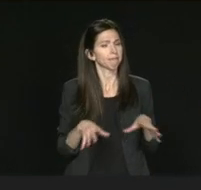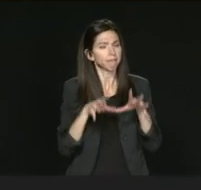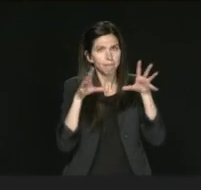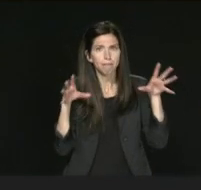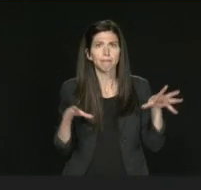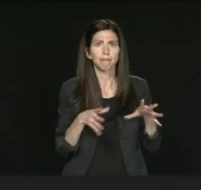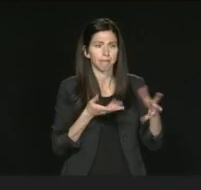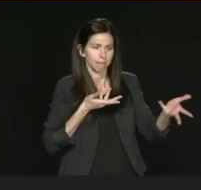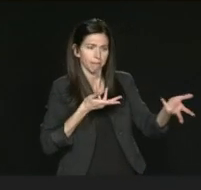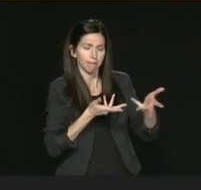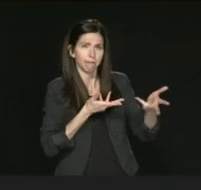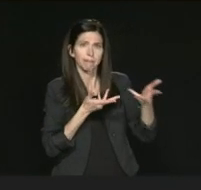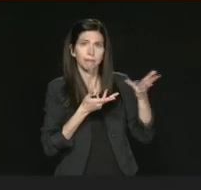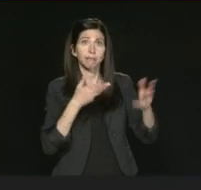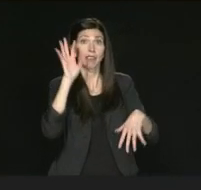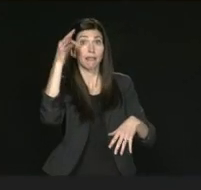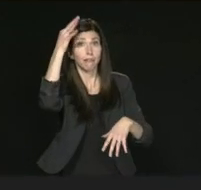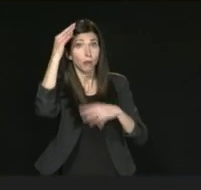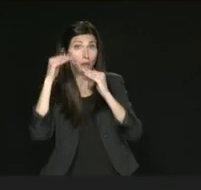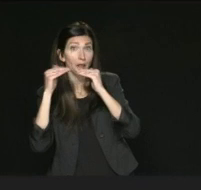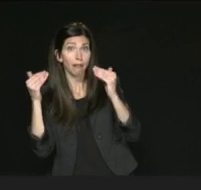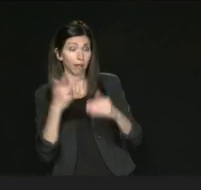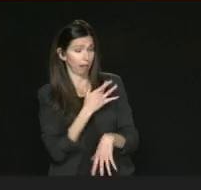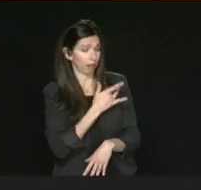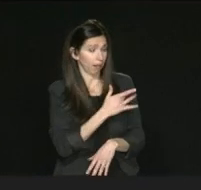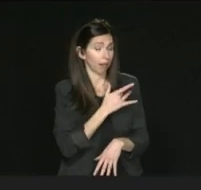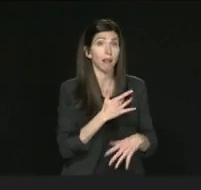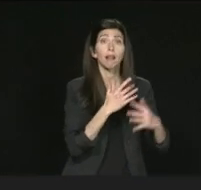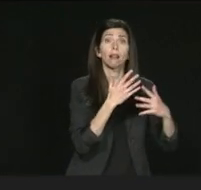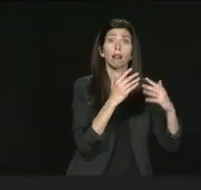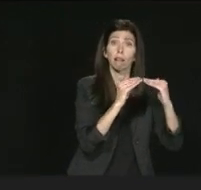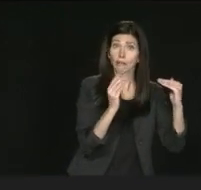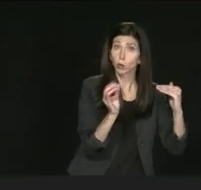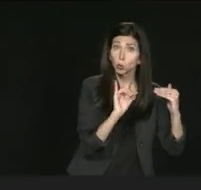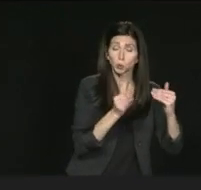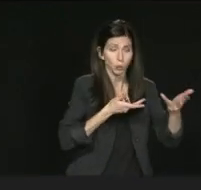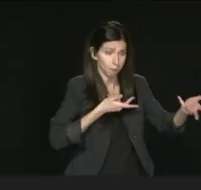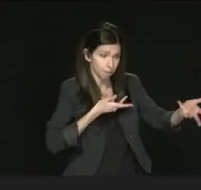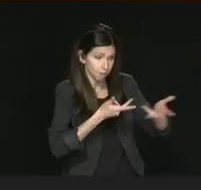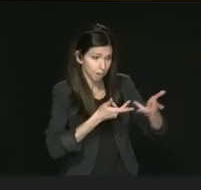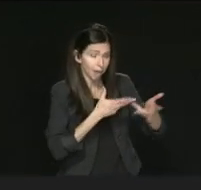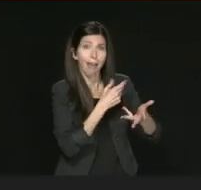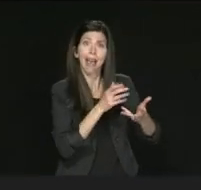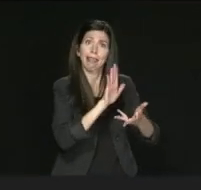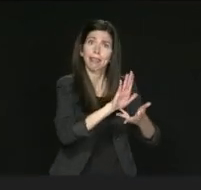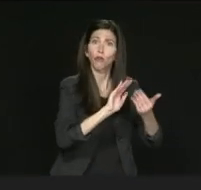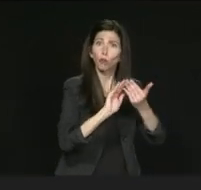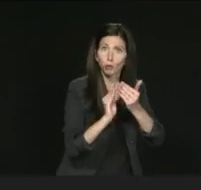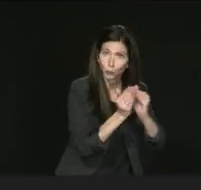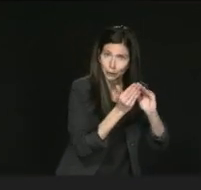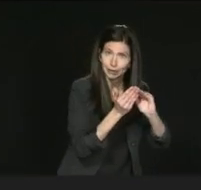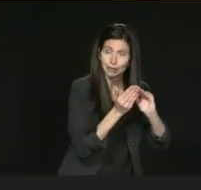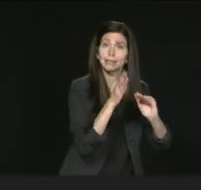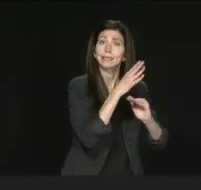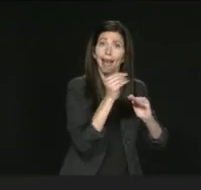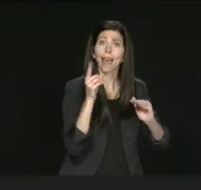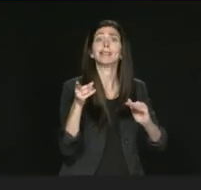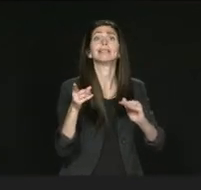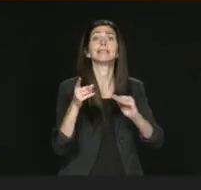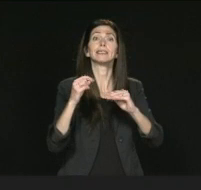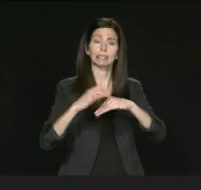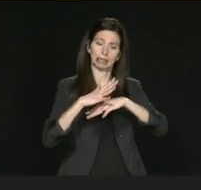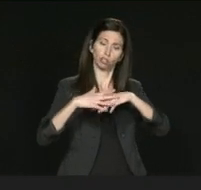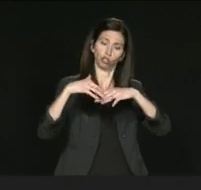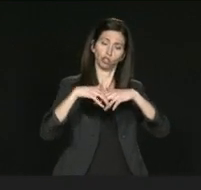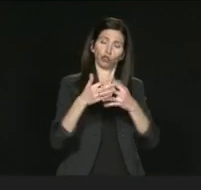authorities, the communities, but also Indigenous Services Canada. And the agency has offered its